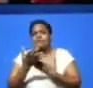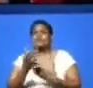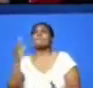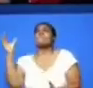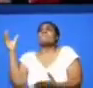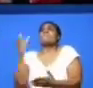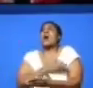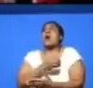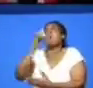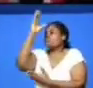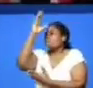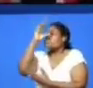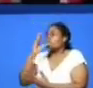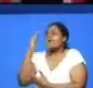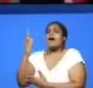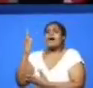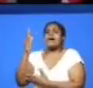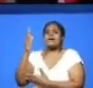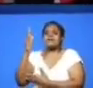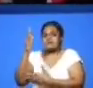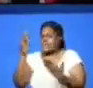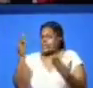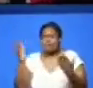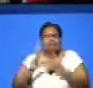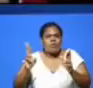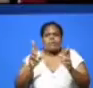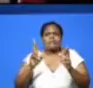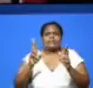power of God is available to you.